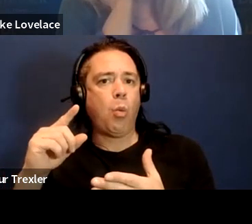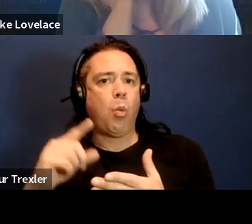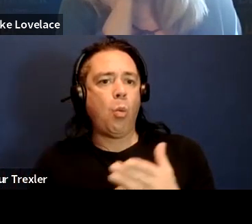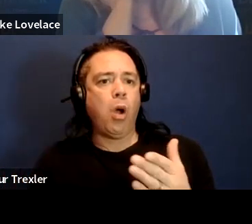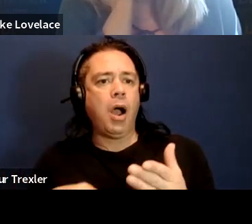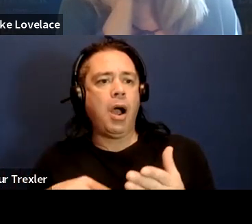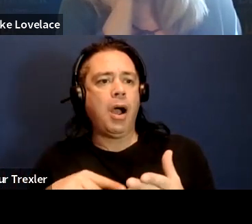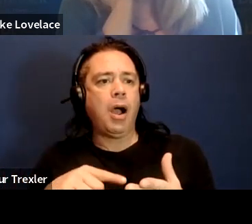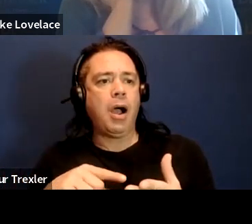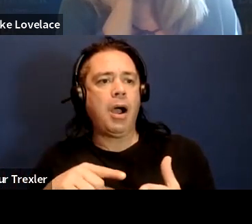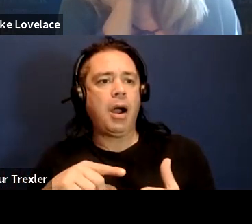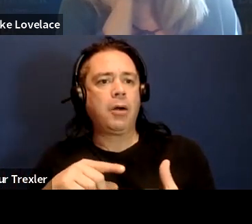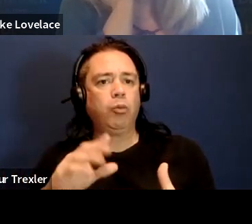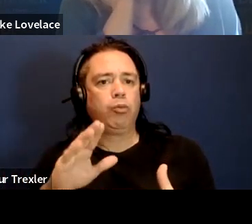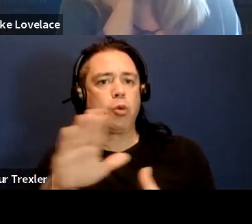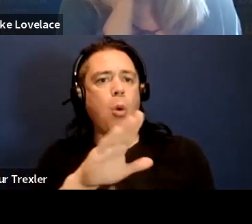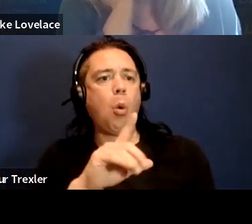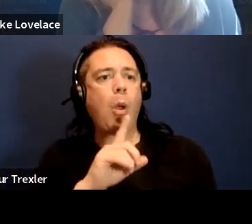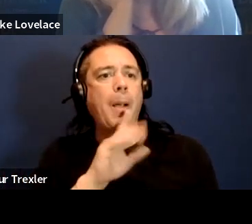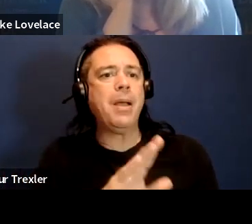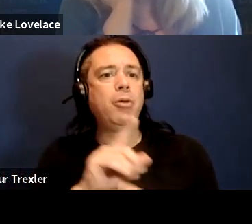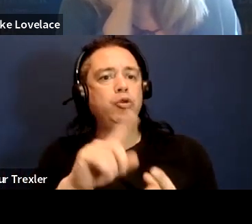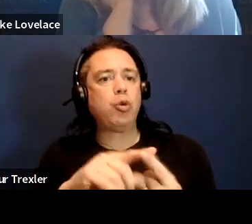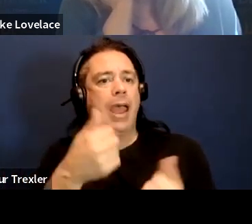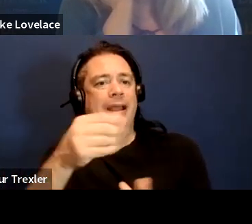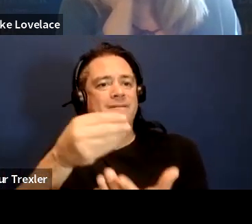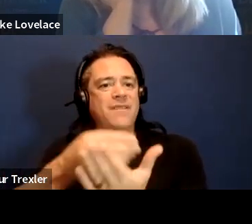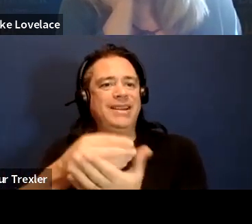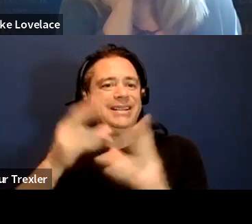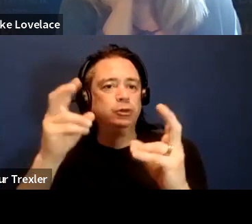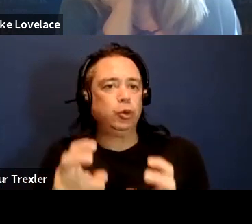the funding issues that may be unveiled or not unveiled?